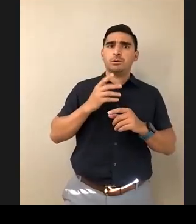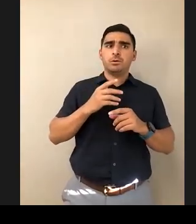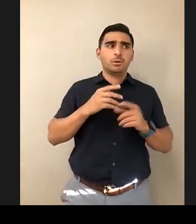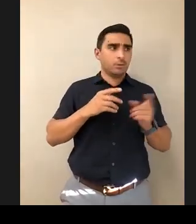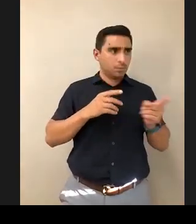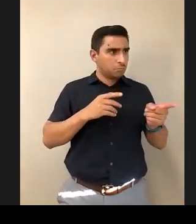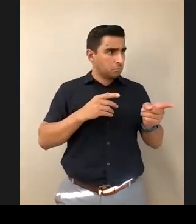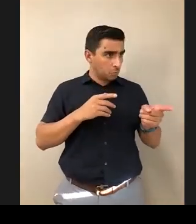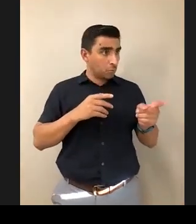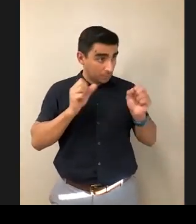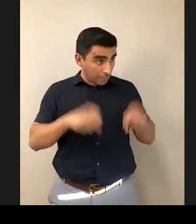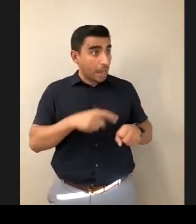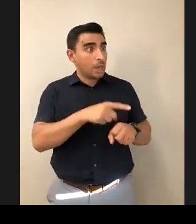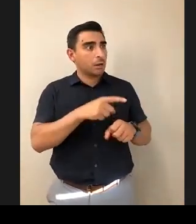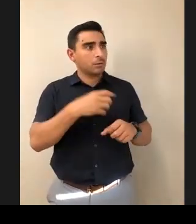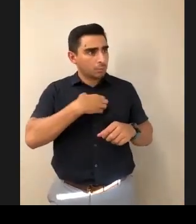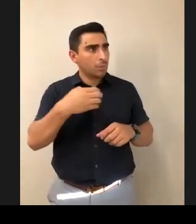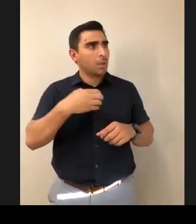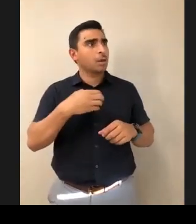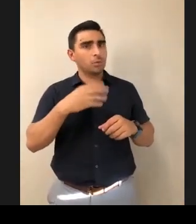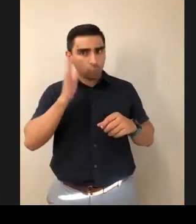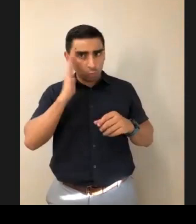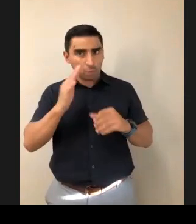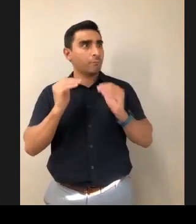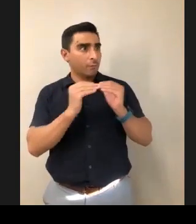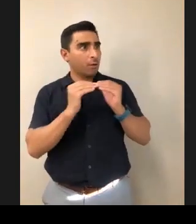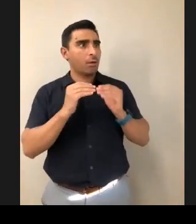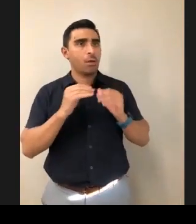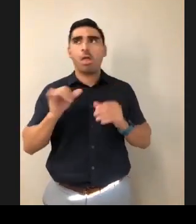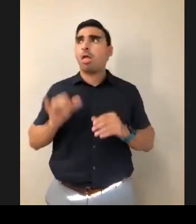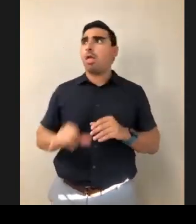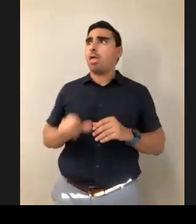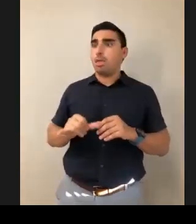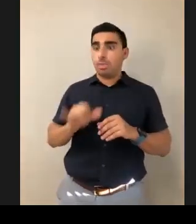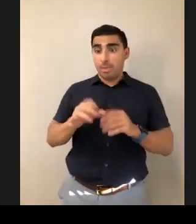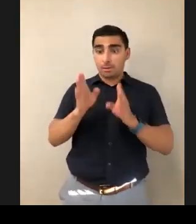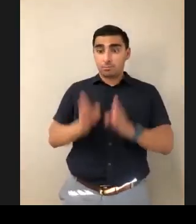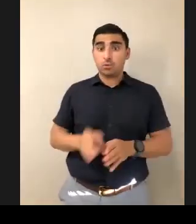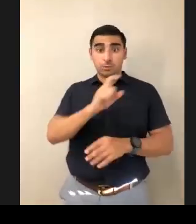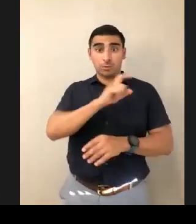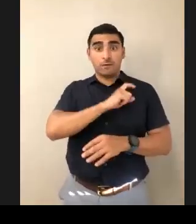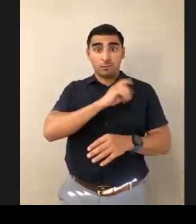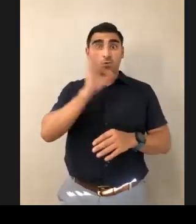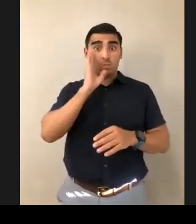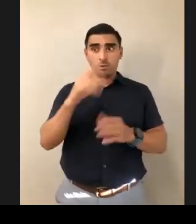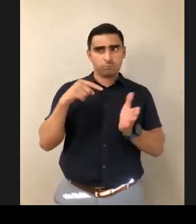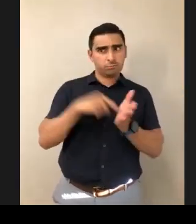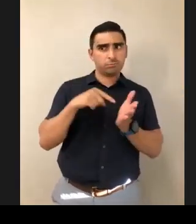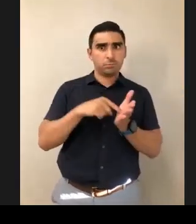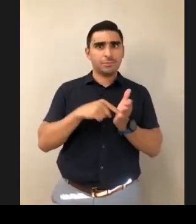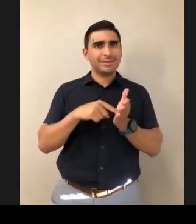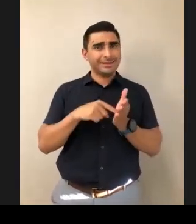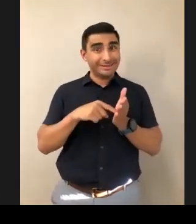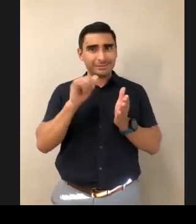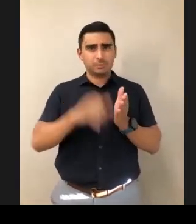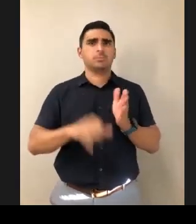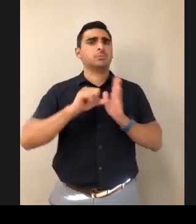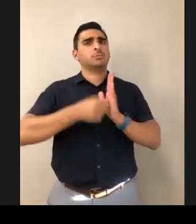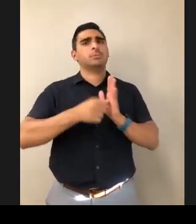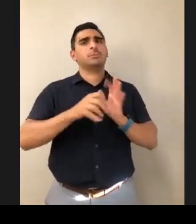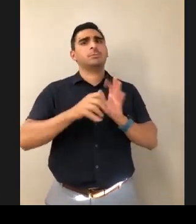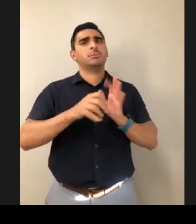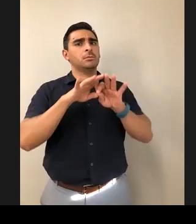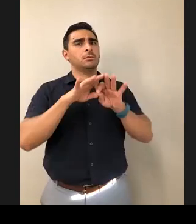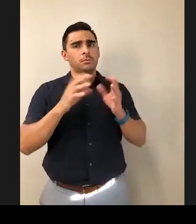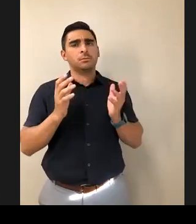status, they can make a complaint, and there can be, that officer can be held accountable. I think that part of that message needs to be, we can't